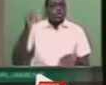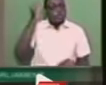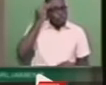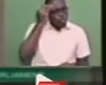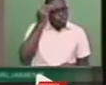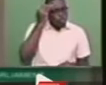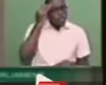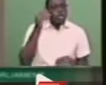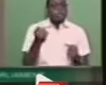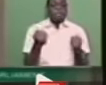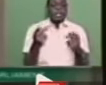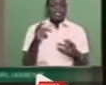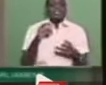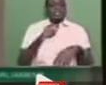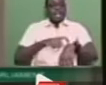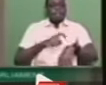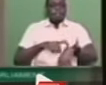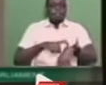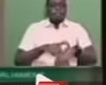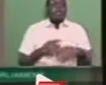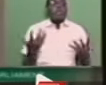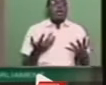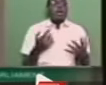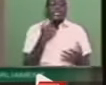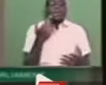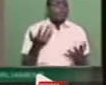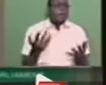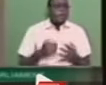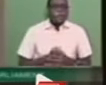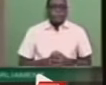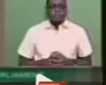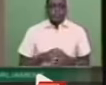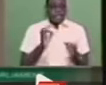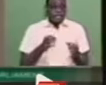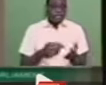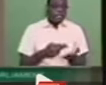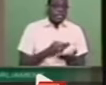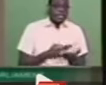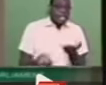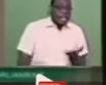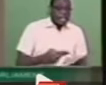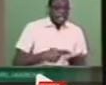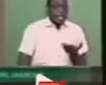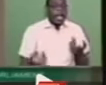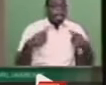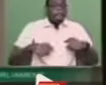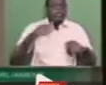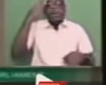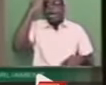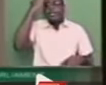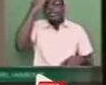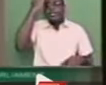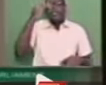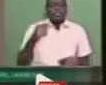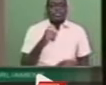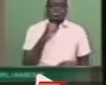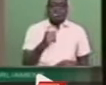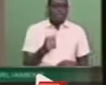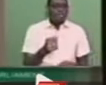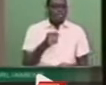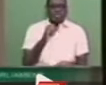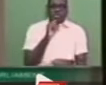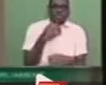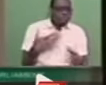intentions. And maybe you may want to consider empowering the local government authorities to assist in the